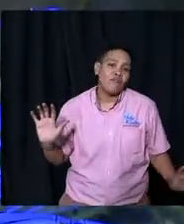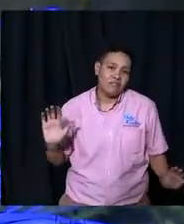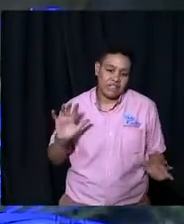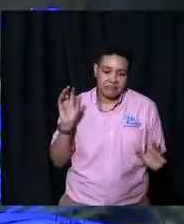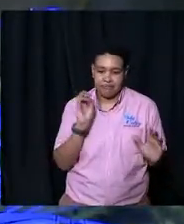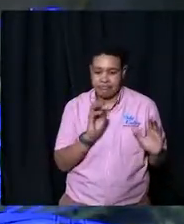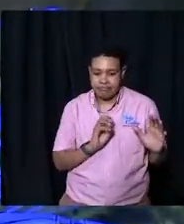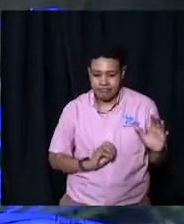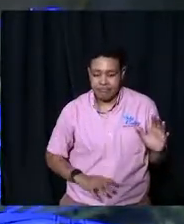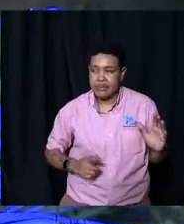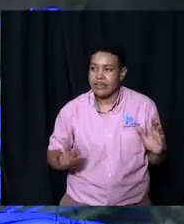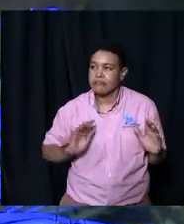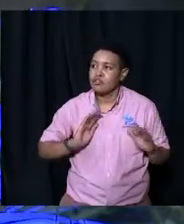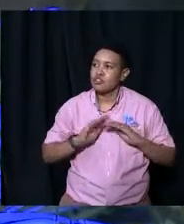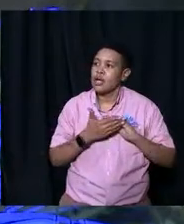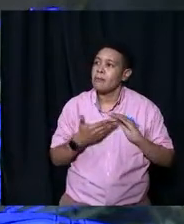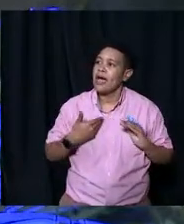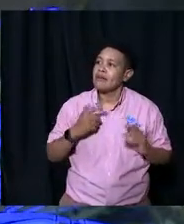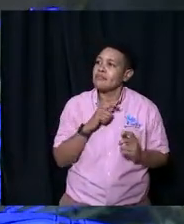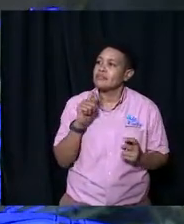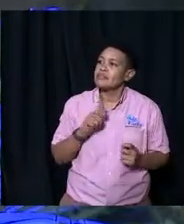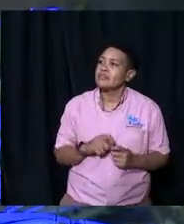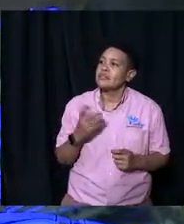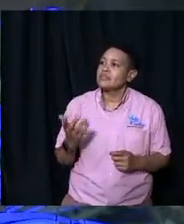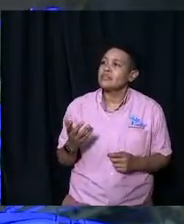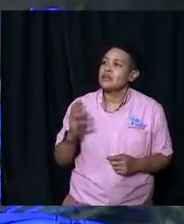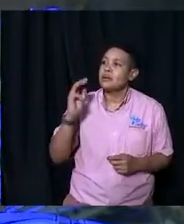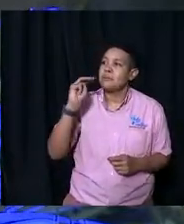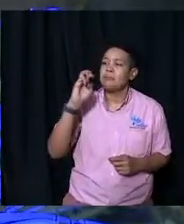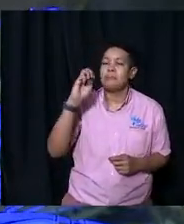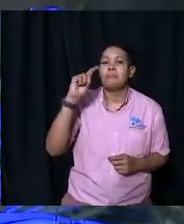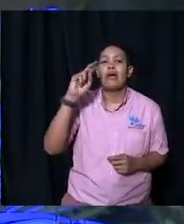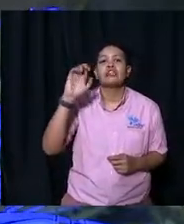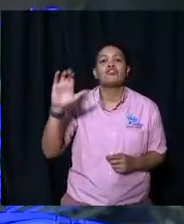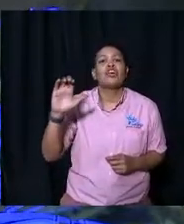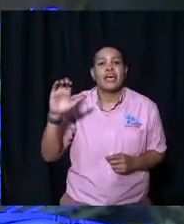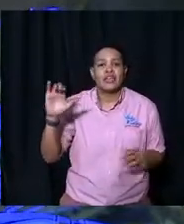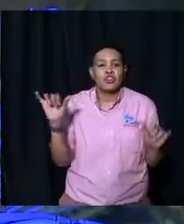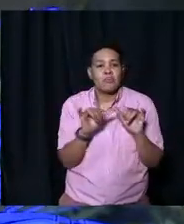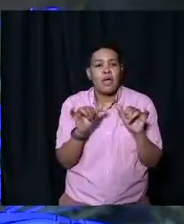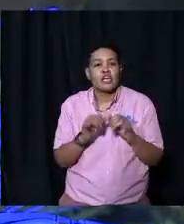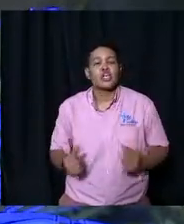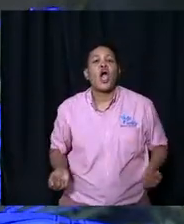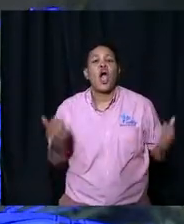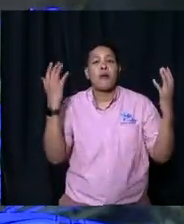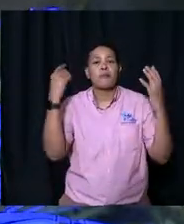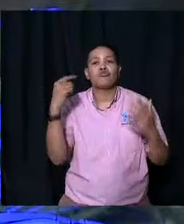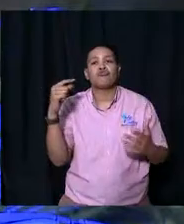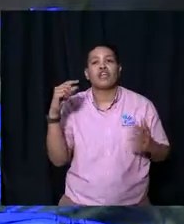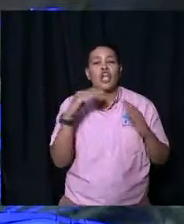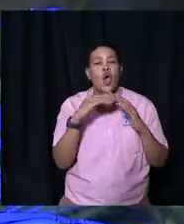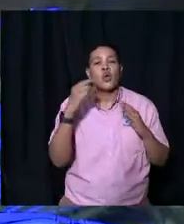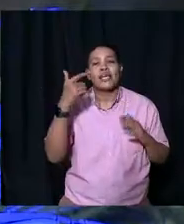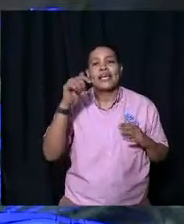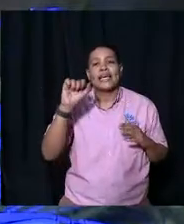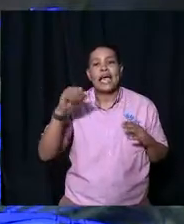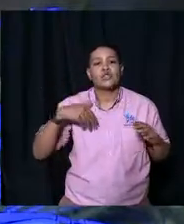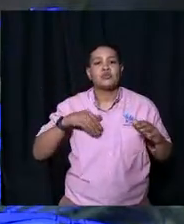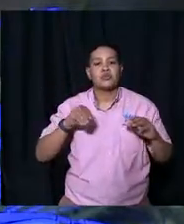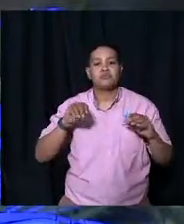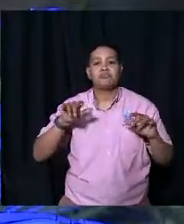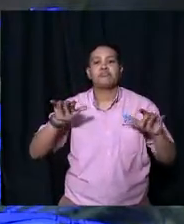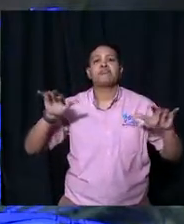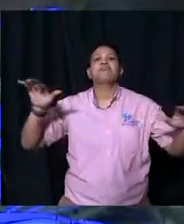a specific metric to measure how much greenhouse gases that we emit as a